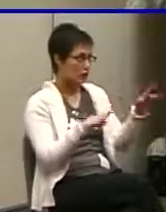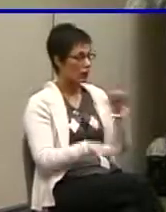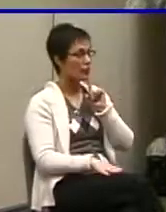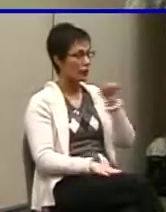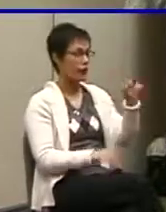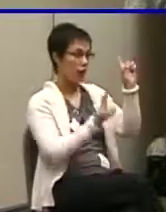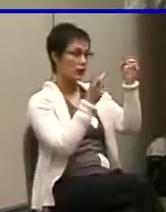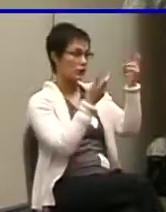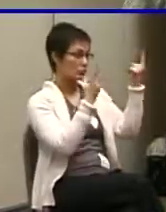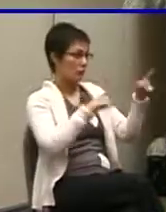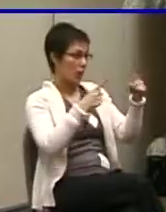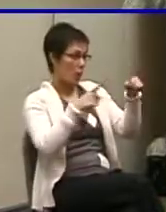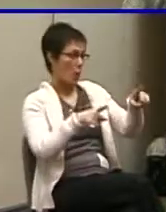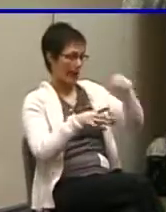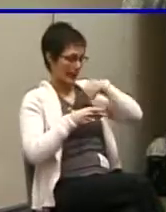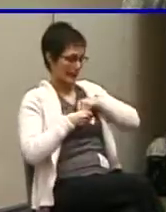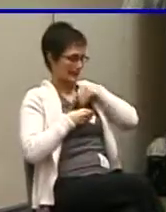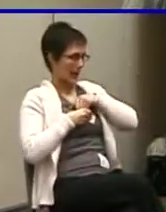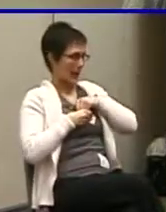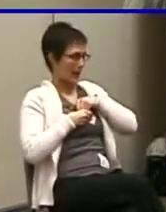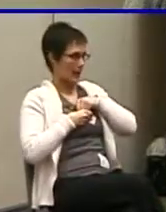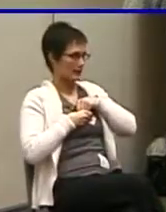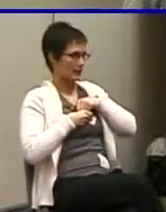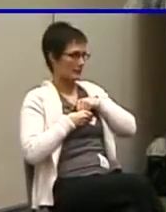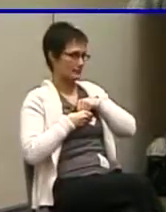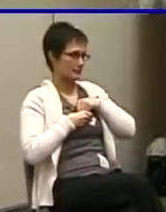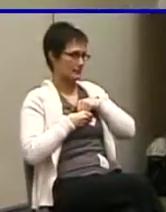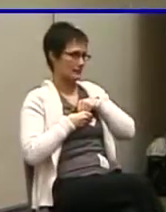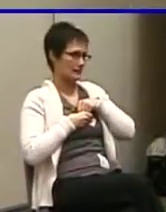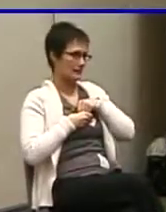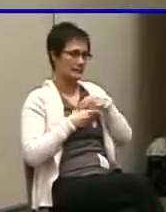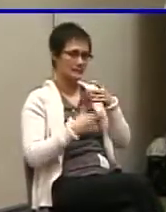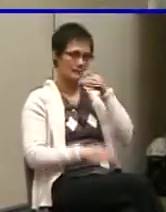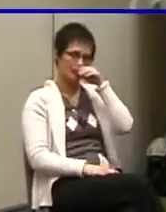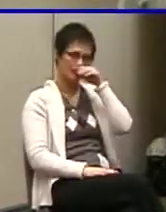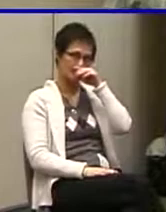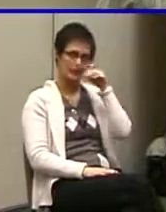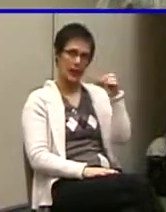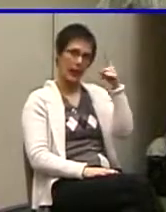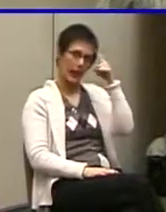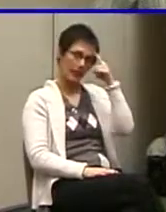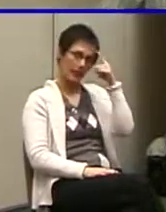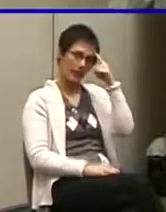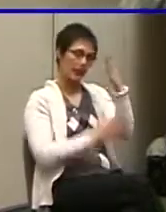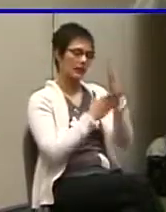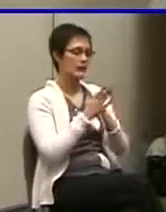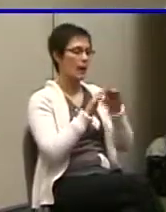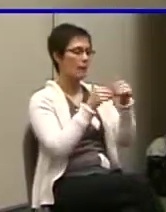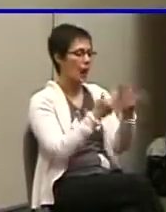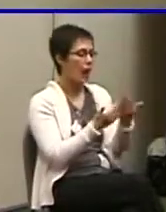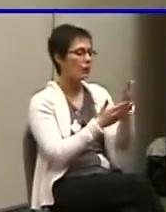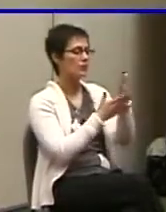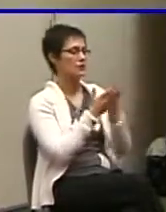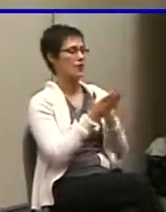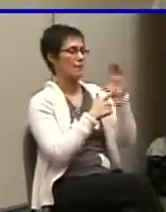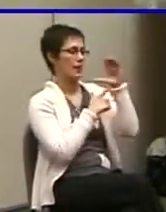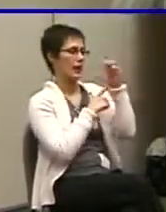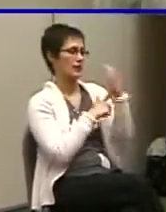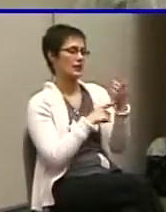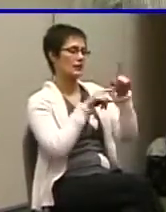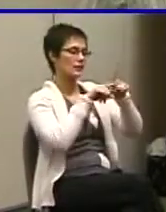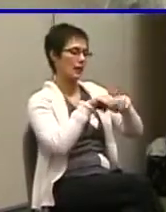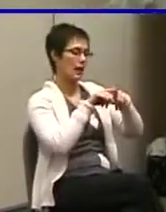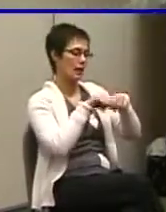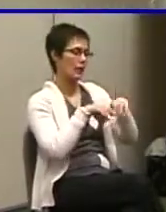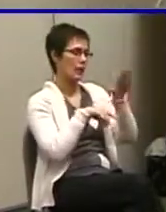that go on inside. And I think that somehow, some cases, you just, there's depending on what form